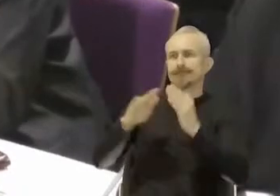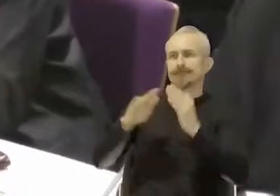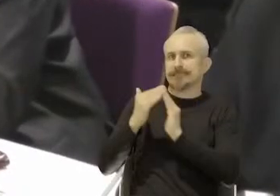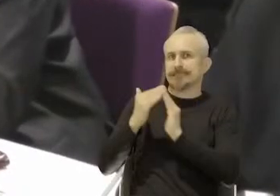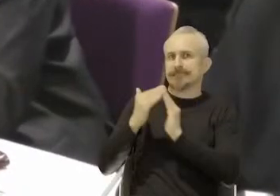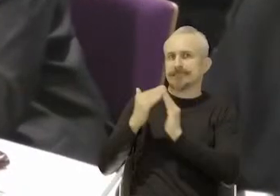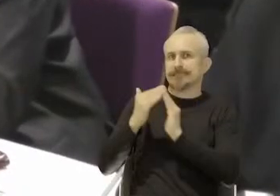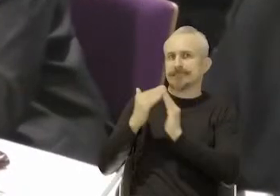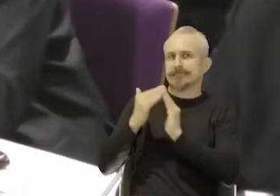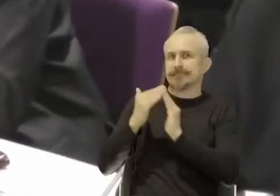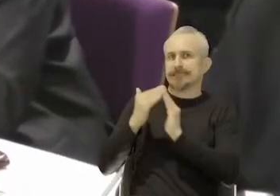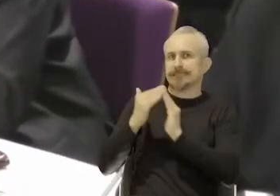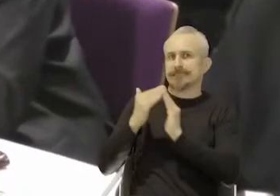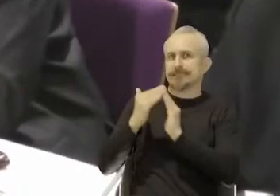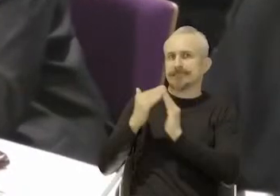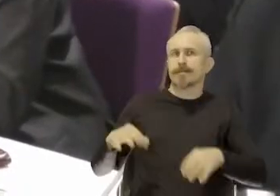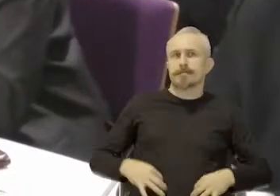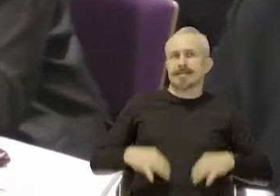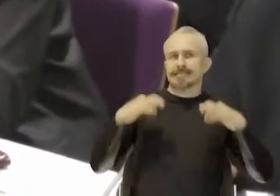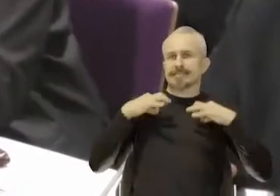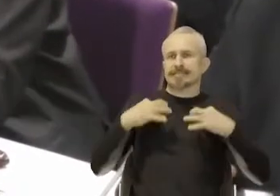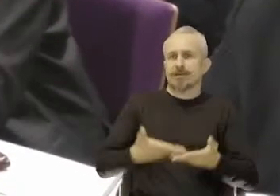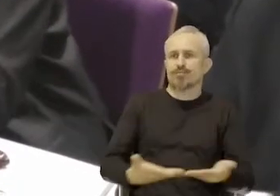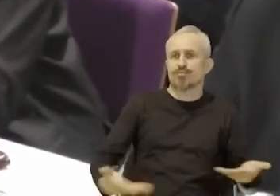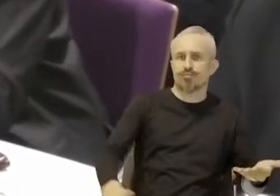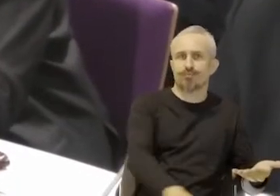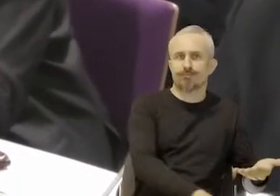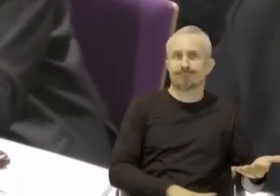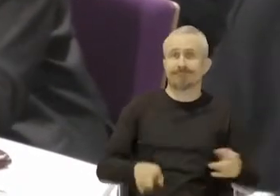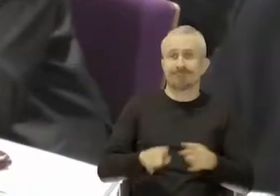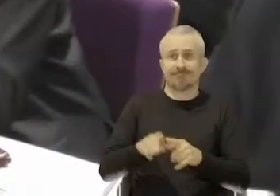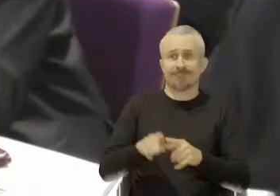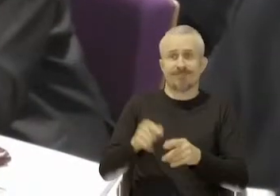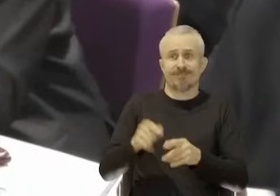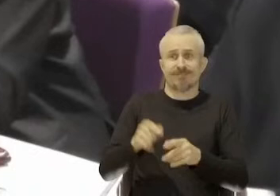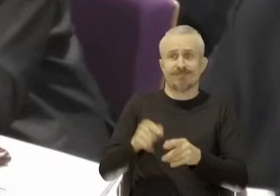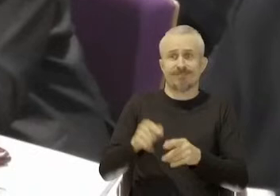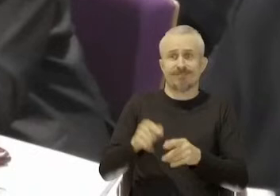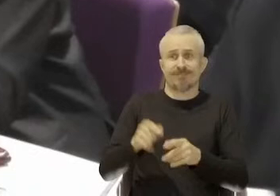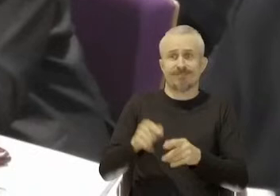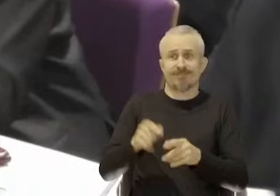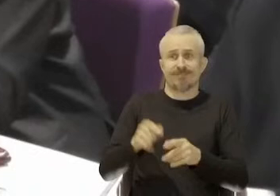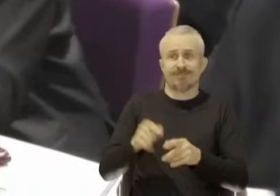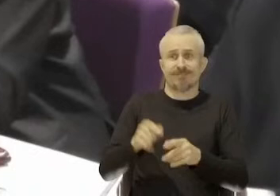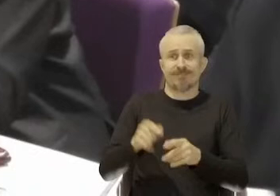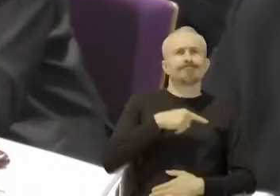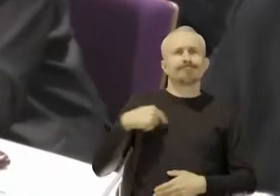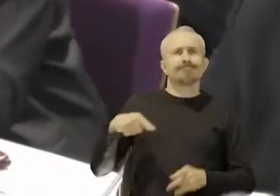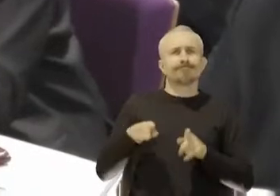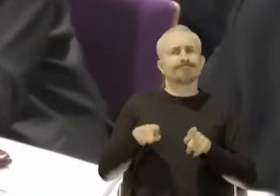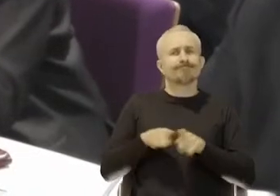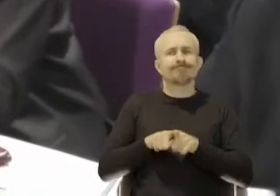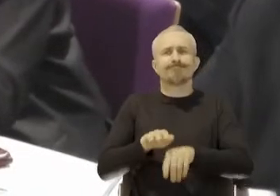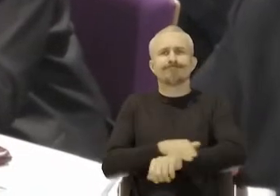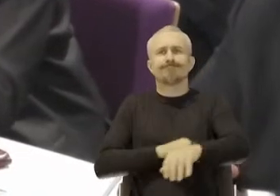policy guidance and institutional framework for urban development in the country.